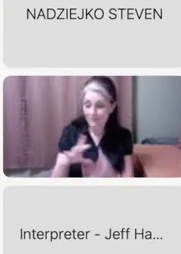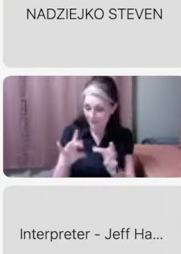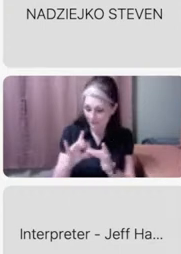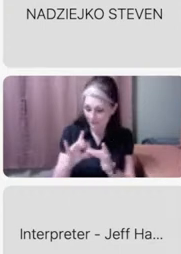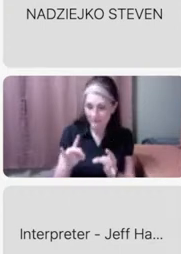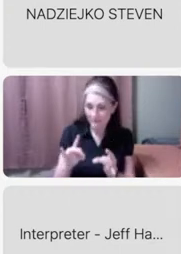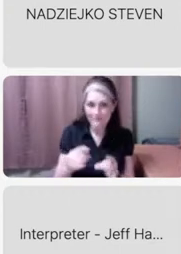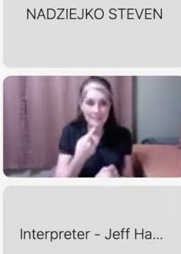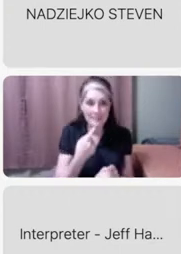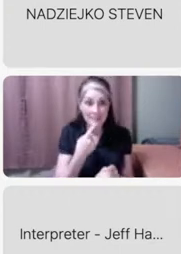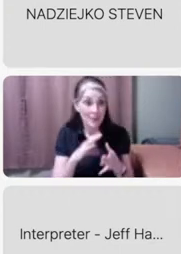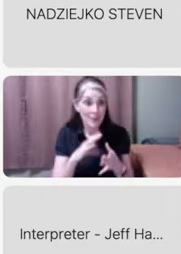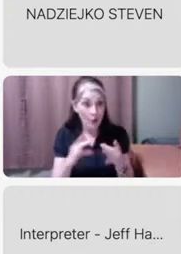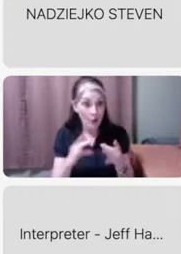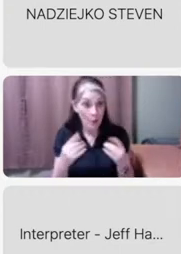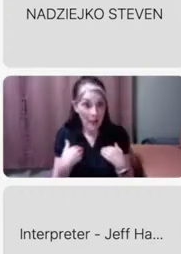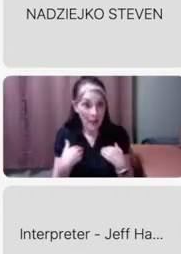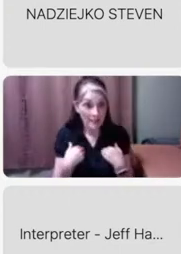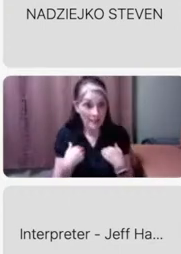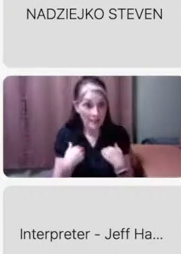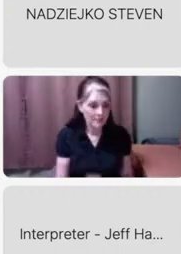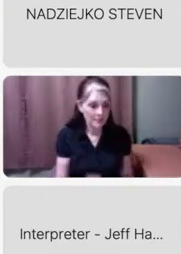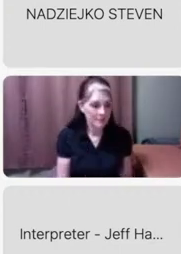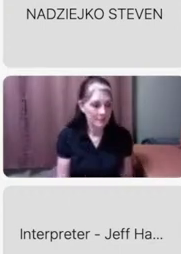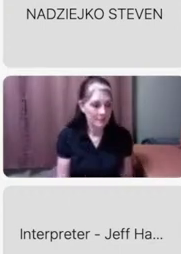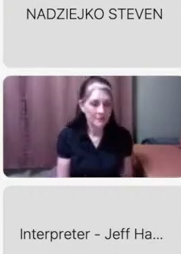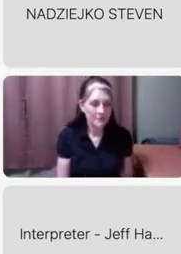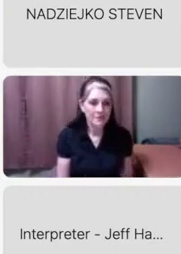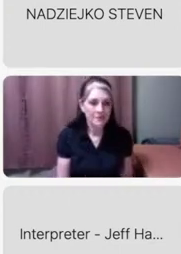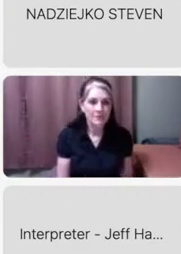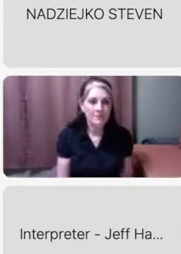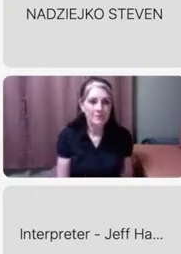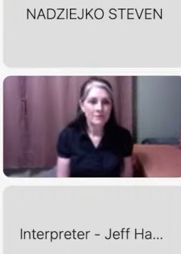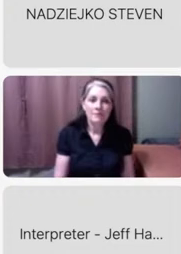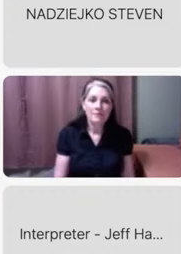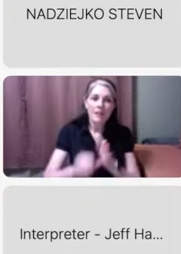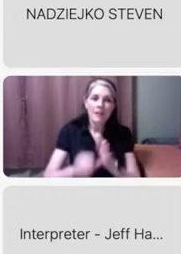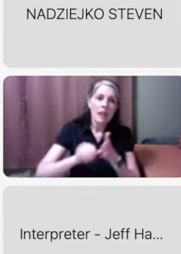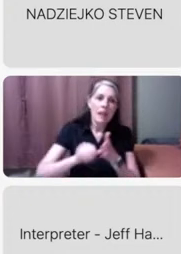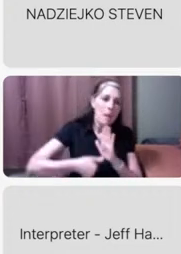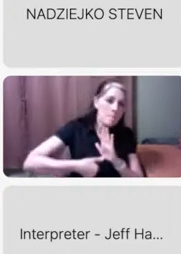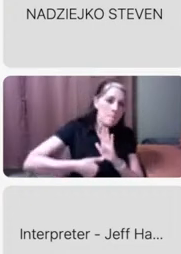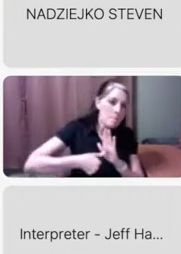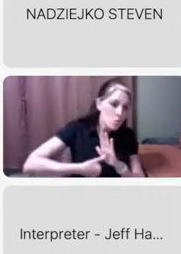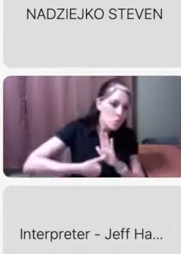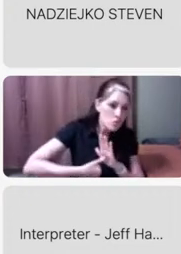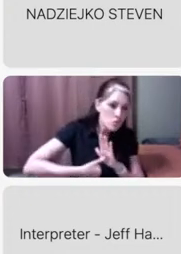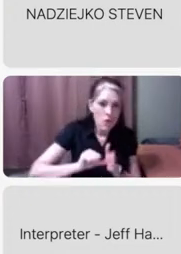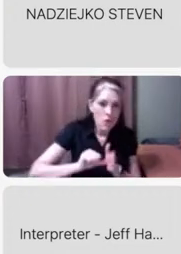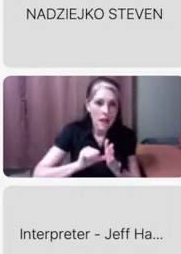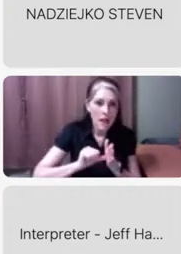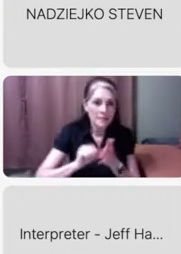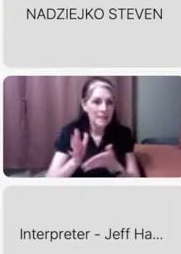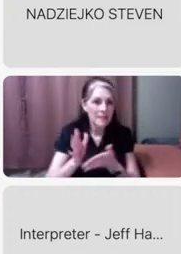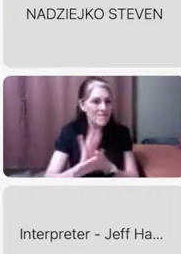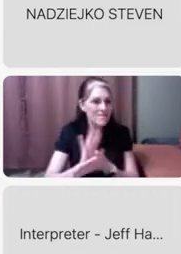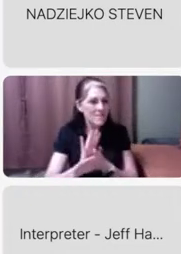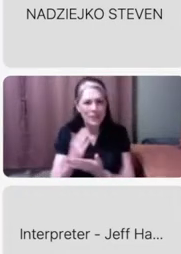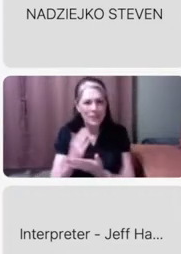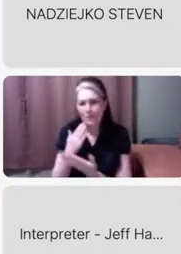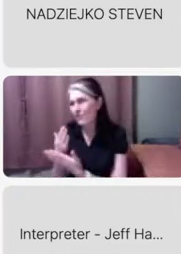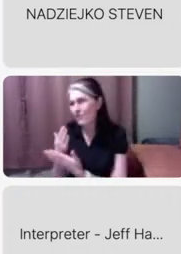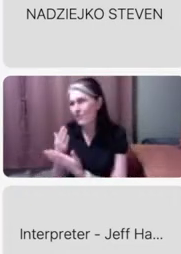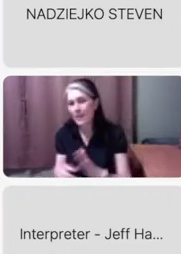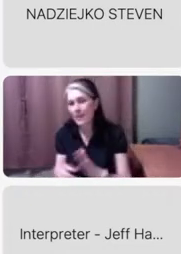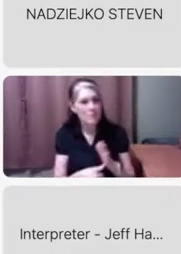so very much impressed wow what a video thank you activities uh you know i